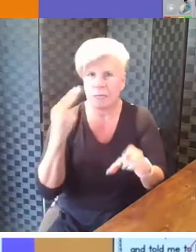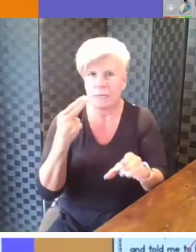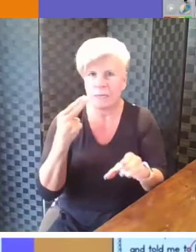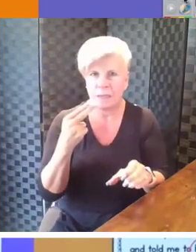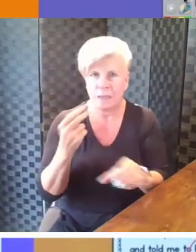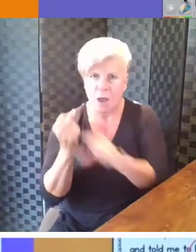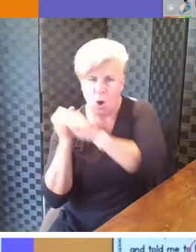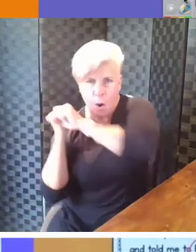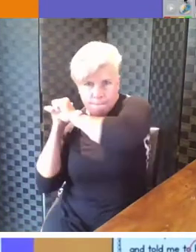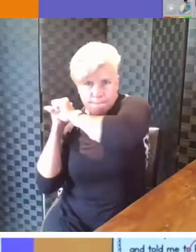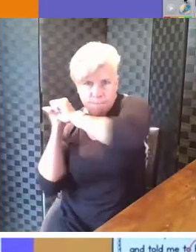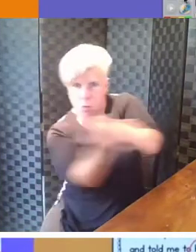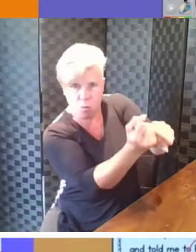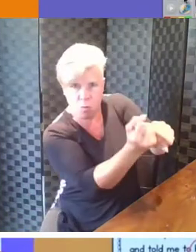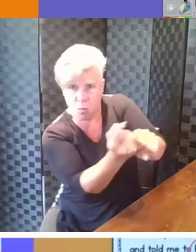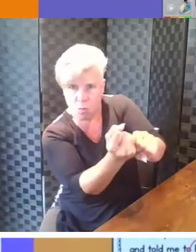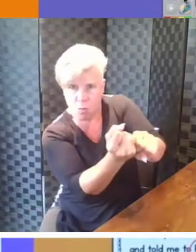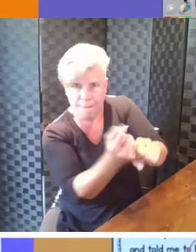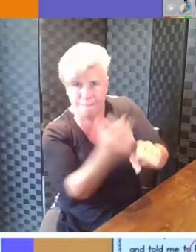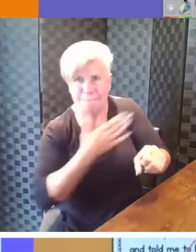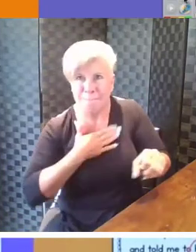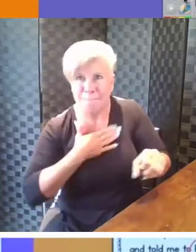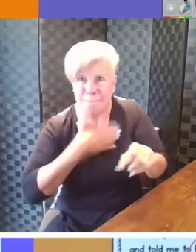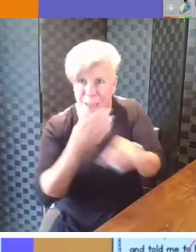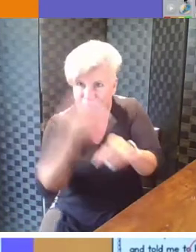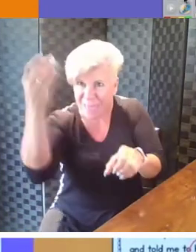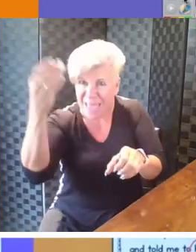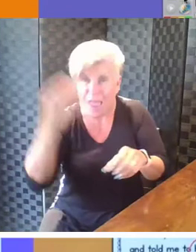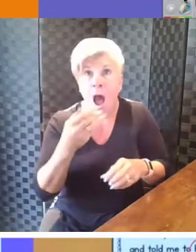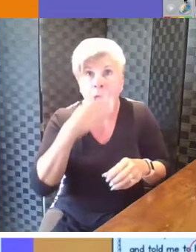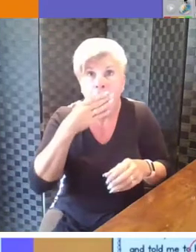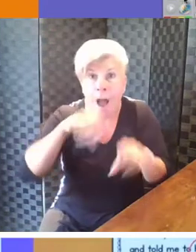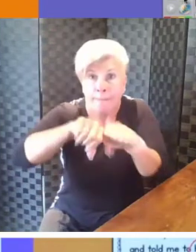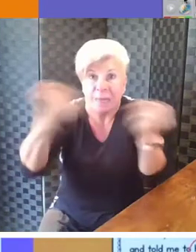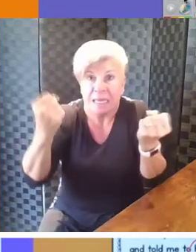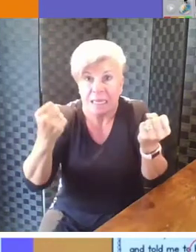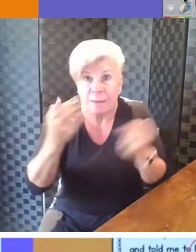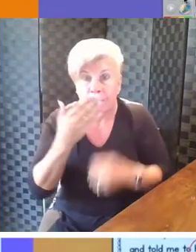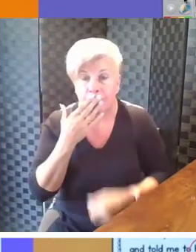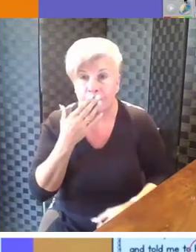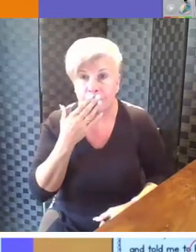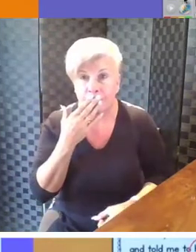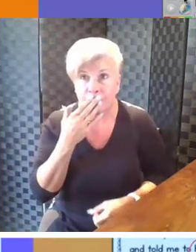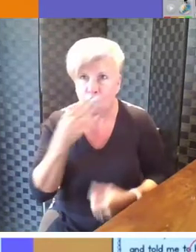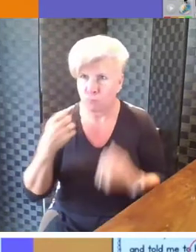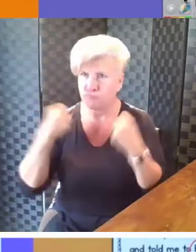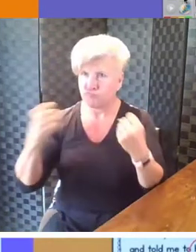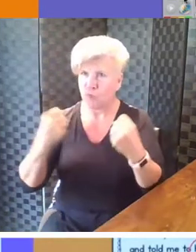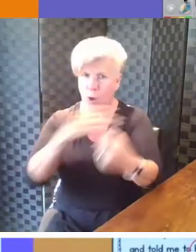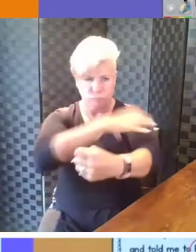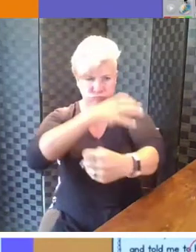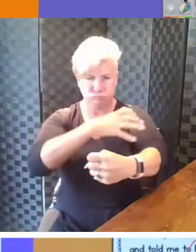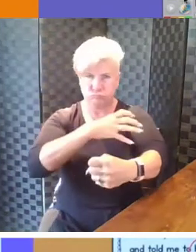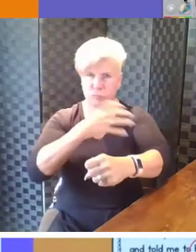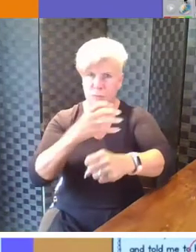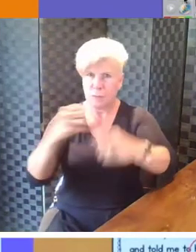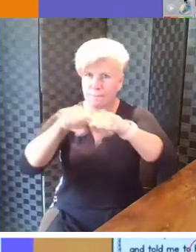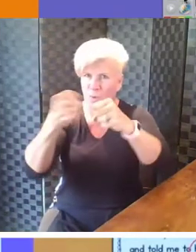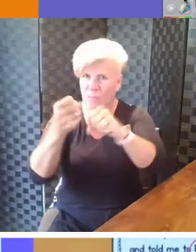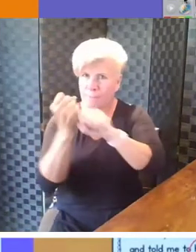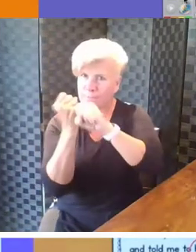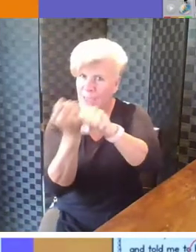I swung so hard that my bat split. He must be pretty strong, or she.